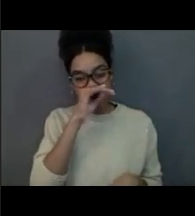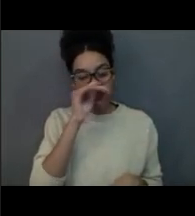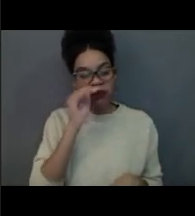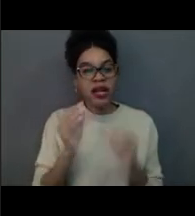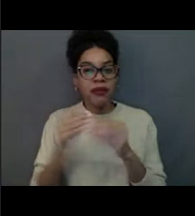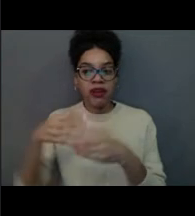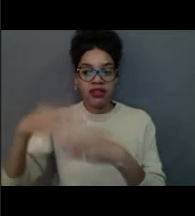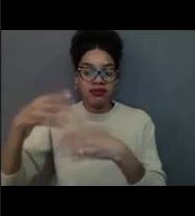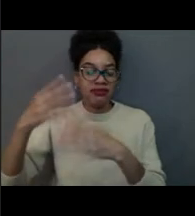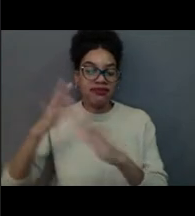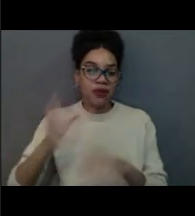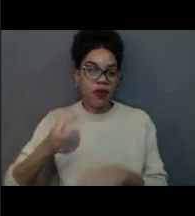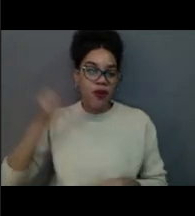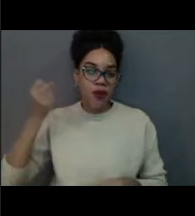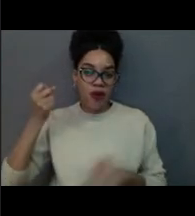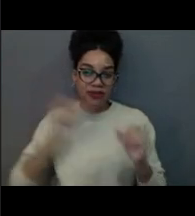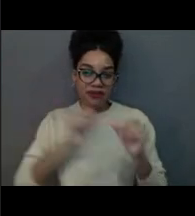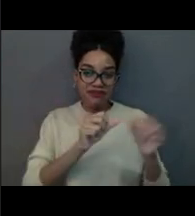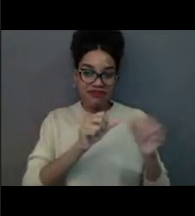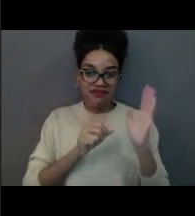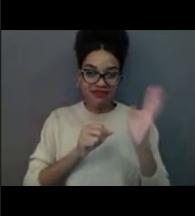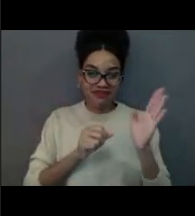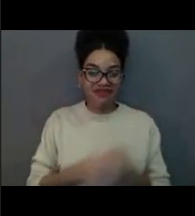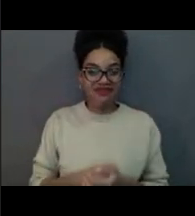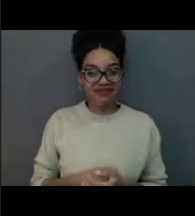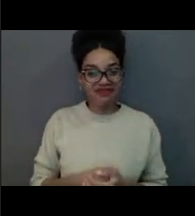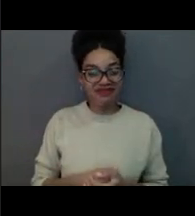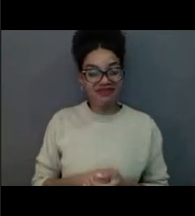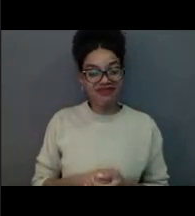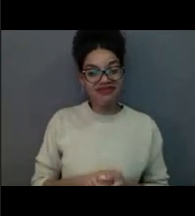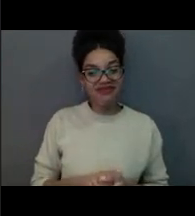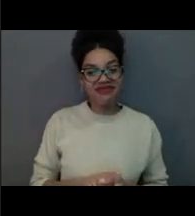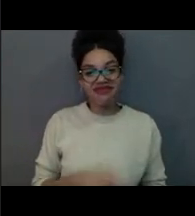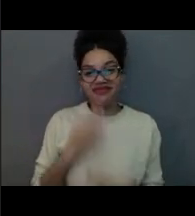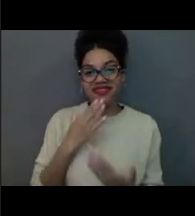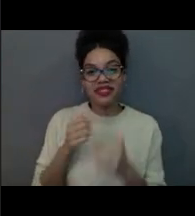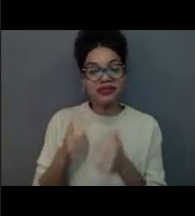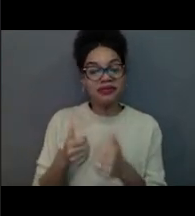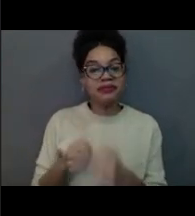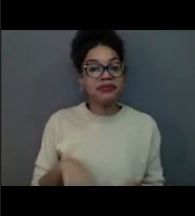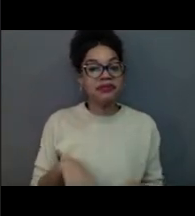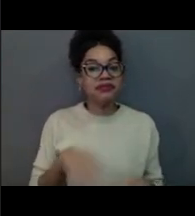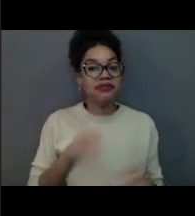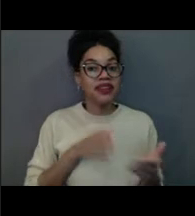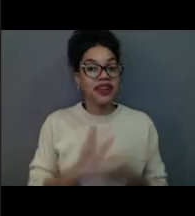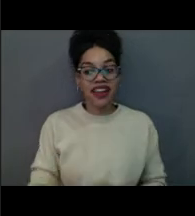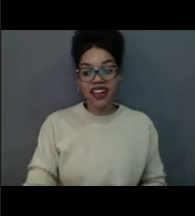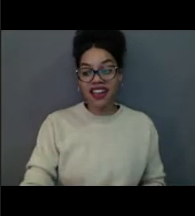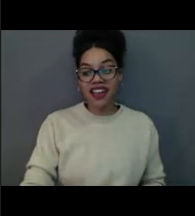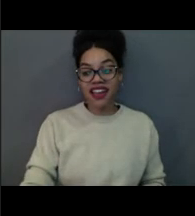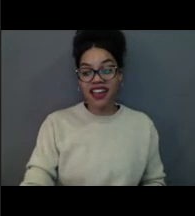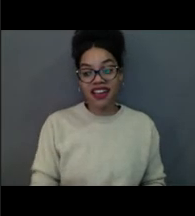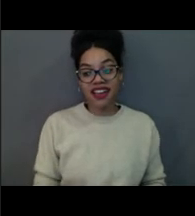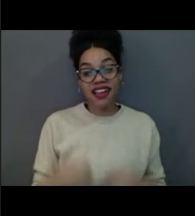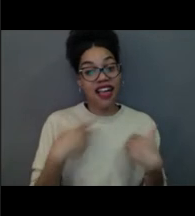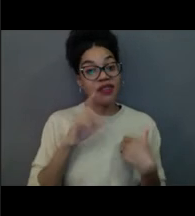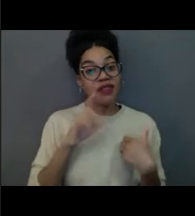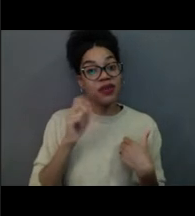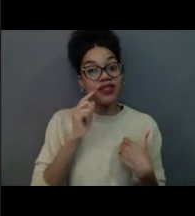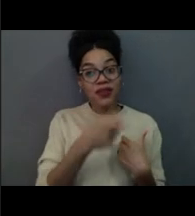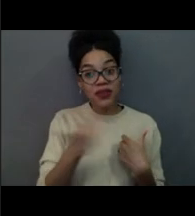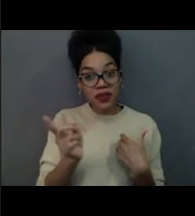of other questions, but I'm going to hold on to them and I'm going to let you move on. Thank you. Thanks. All right. I actually have a question for all of you.